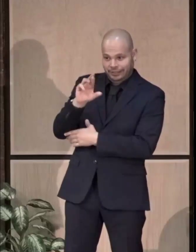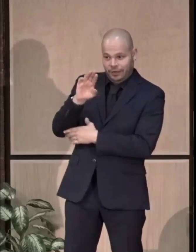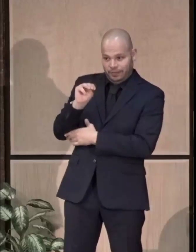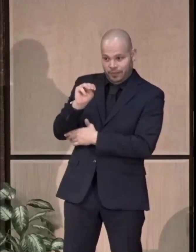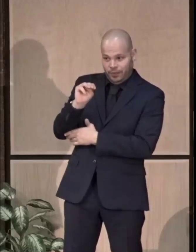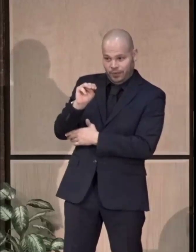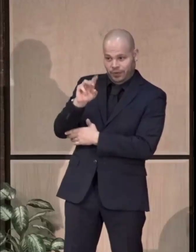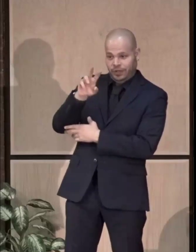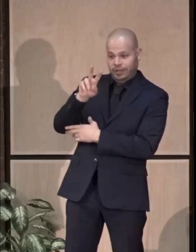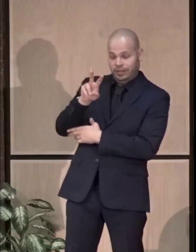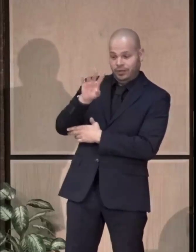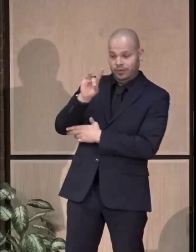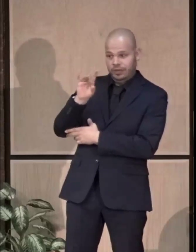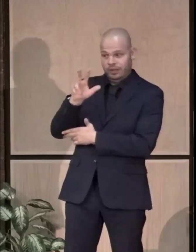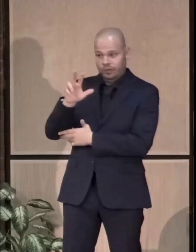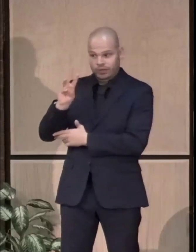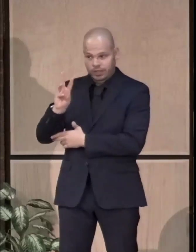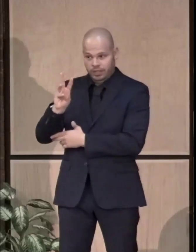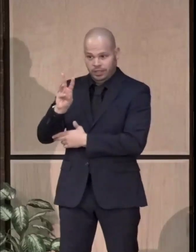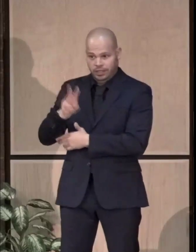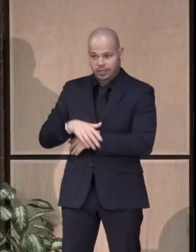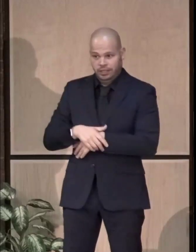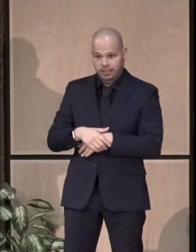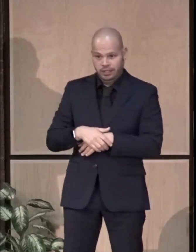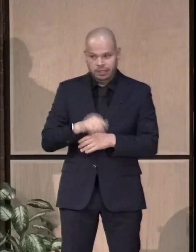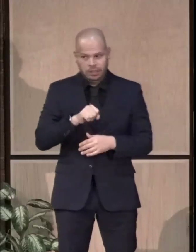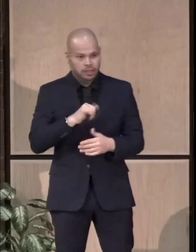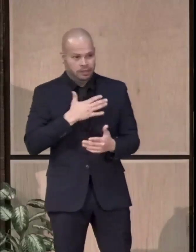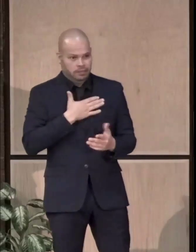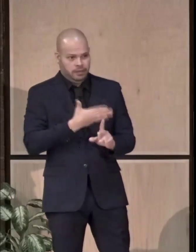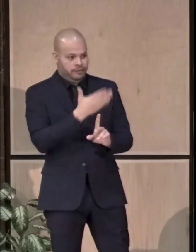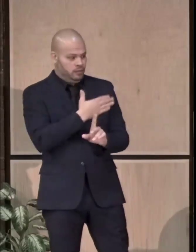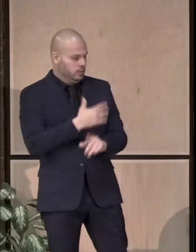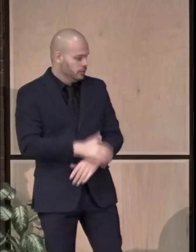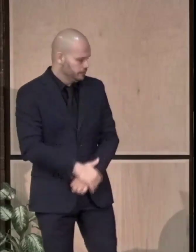3822? Yes, that is the one we discussed in my previous.